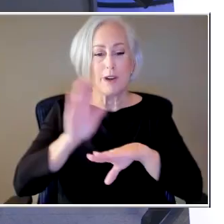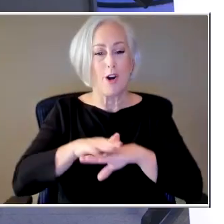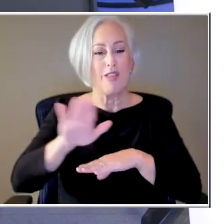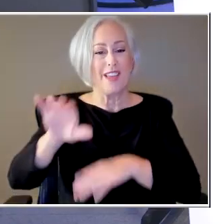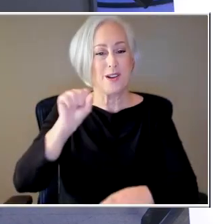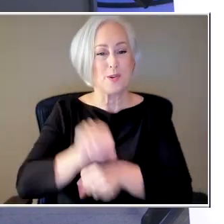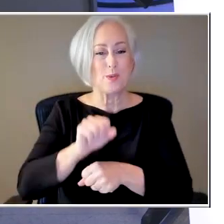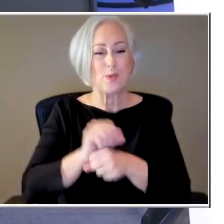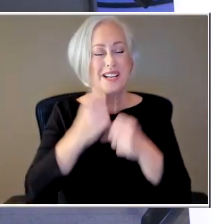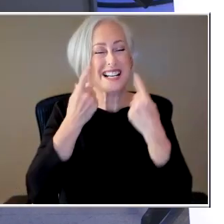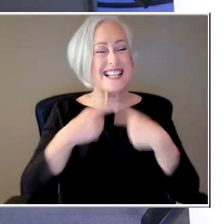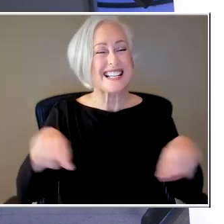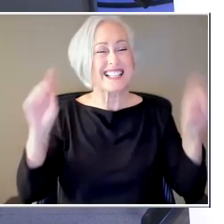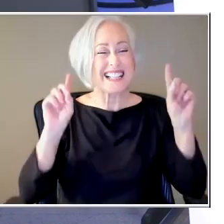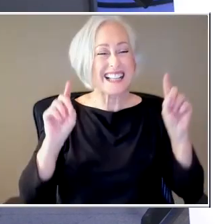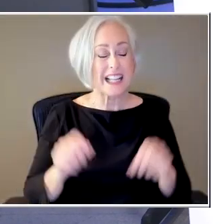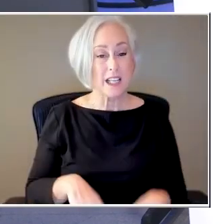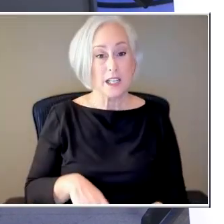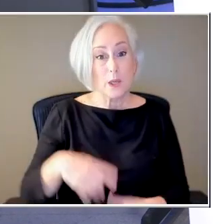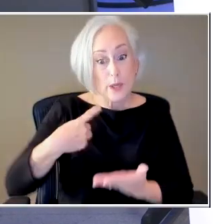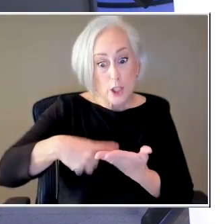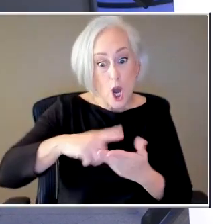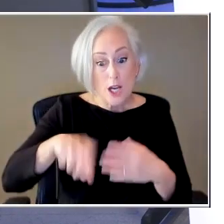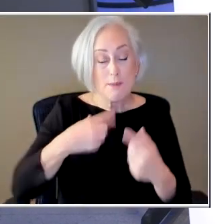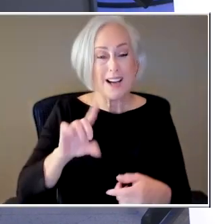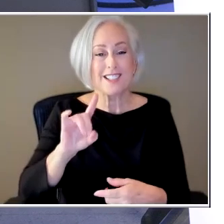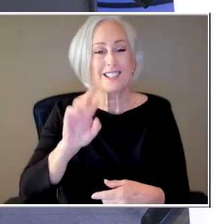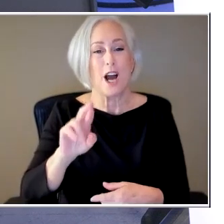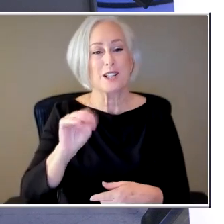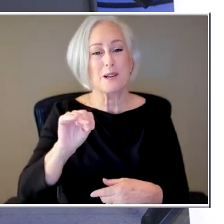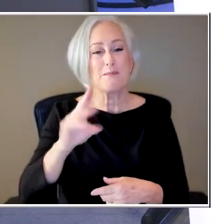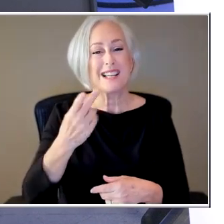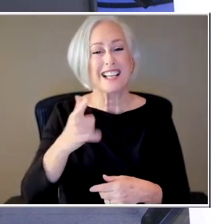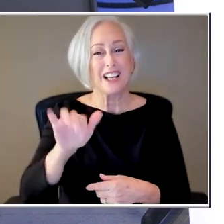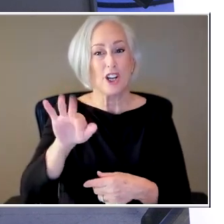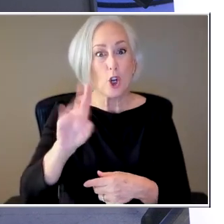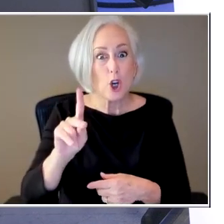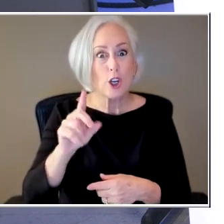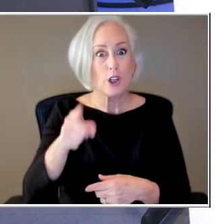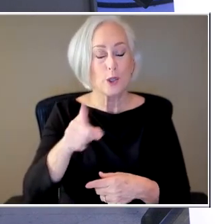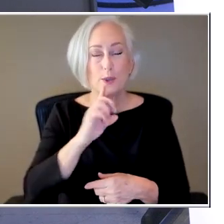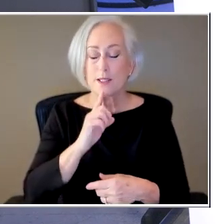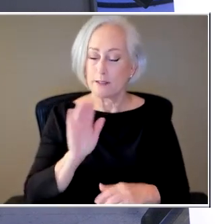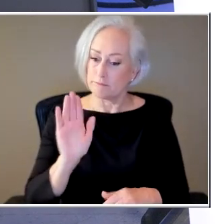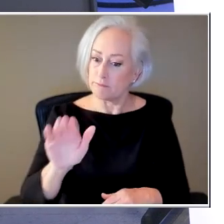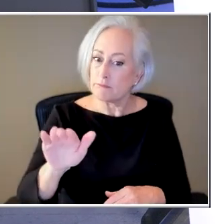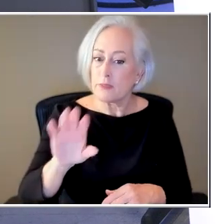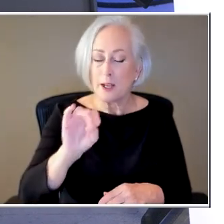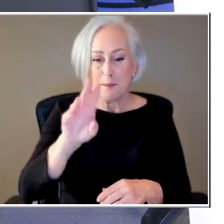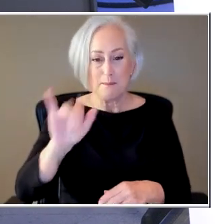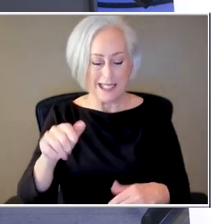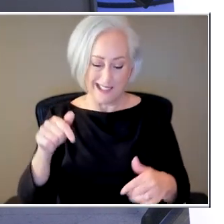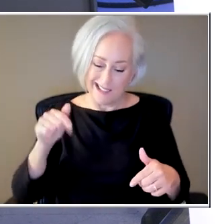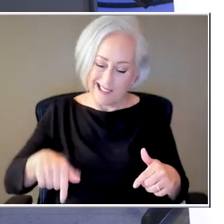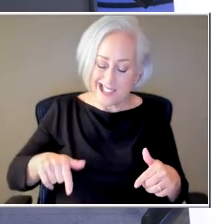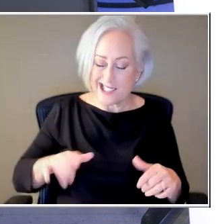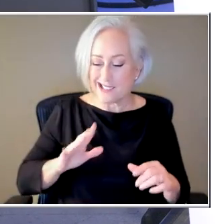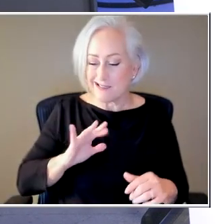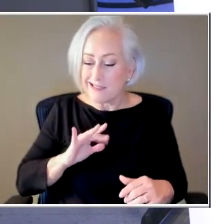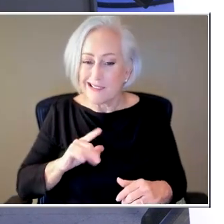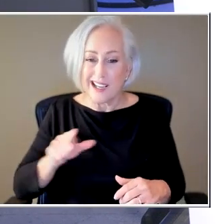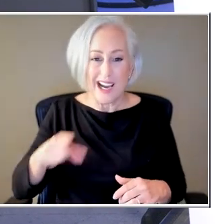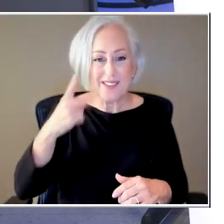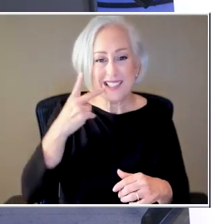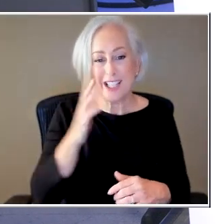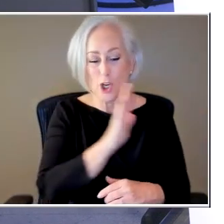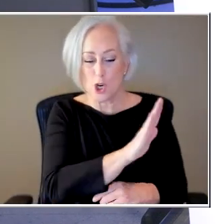we always talk up Dr. McGurk, but when you sat down today, you were like, Mindy, this is where it's at. You sing the praises of her and her team, and this is